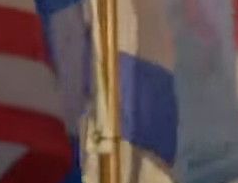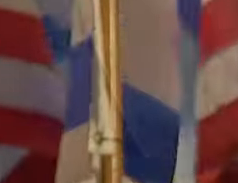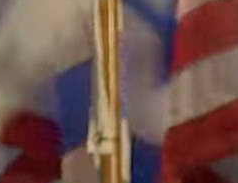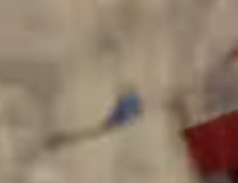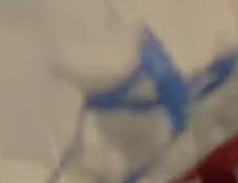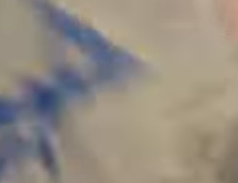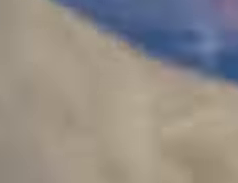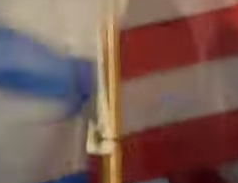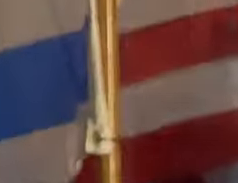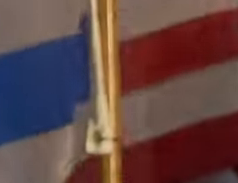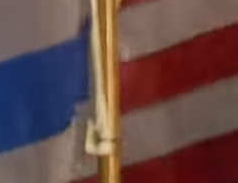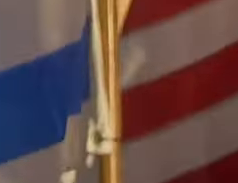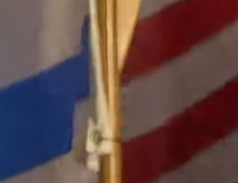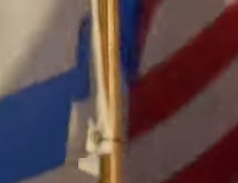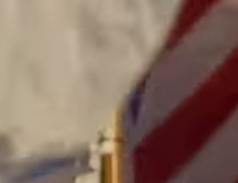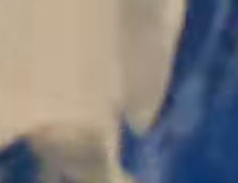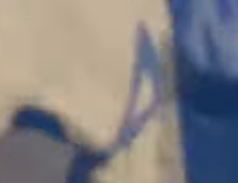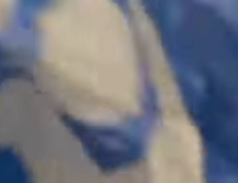Am Yisrael Chai.